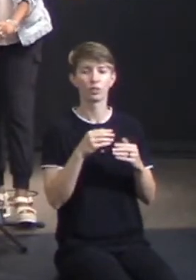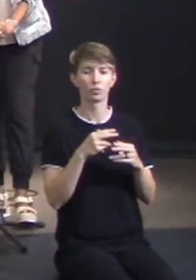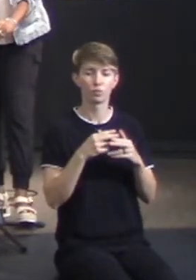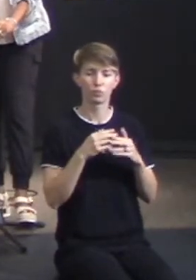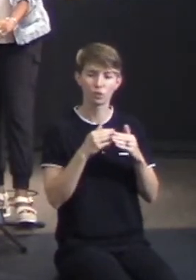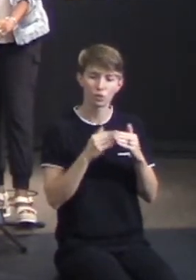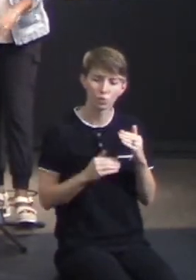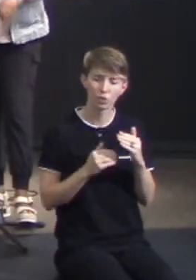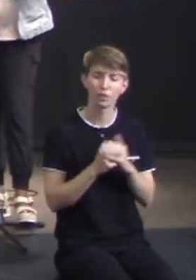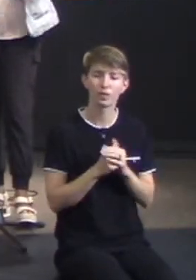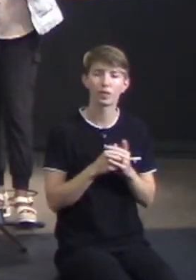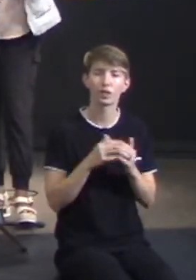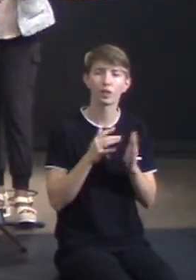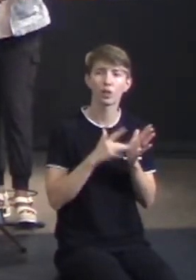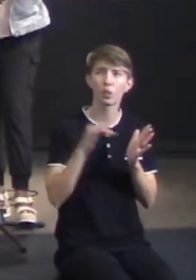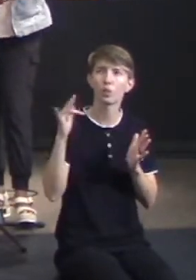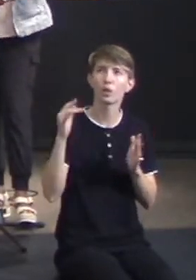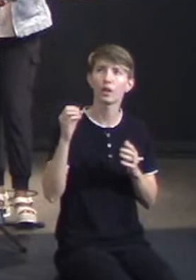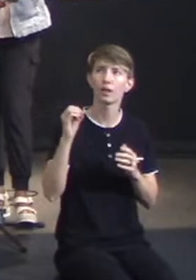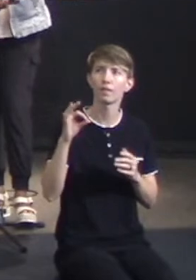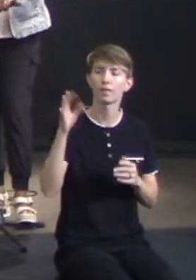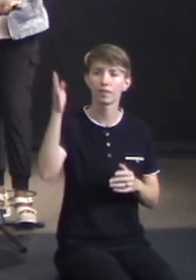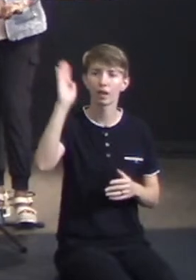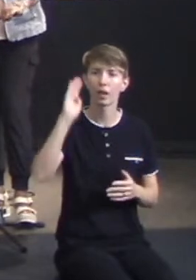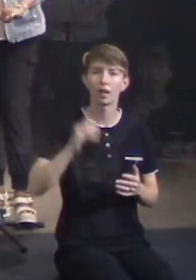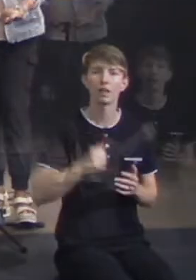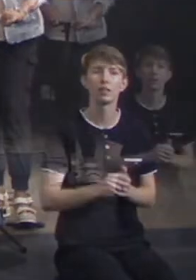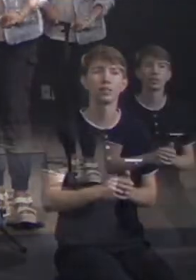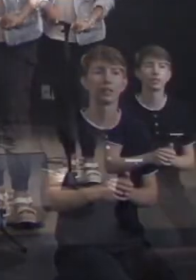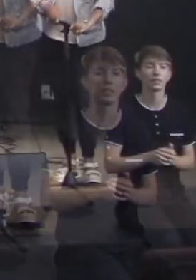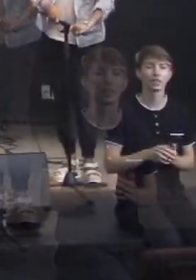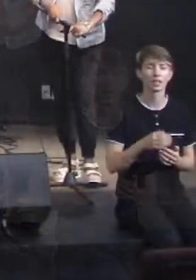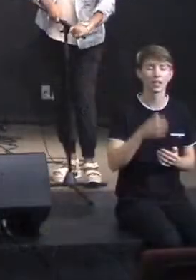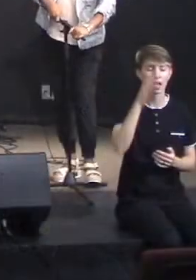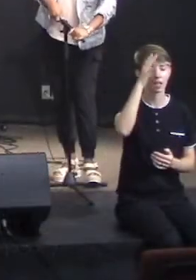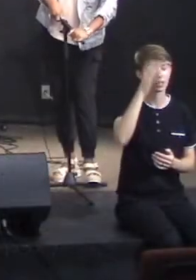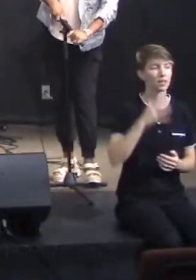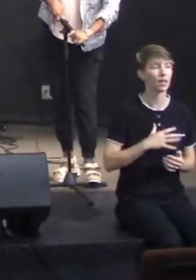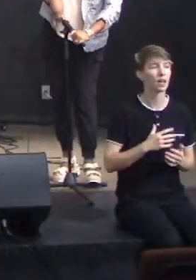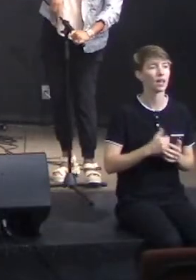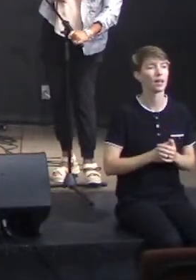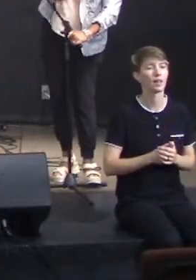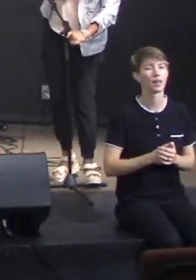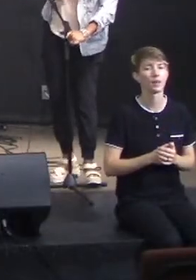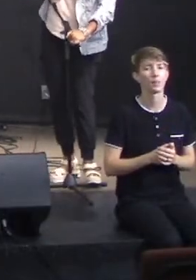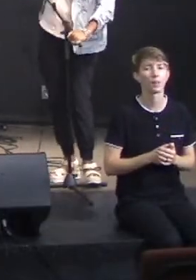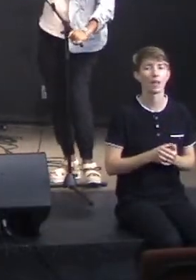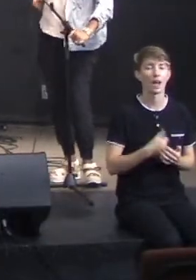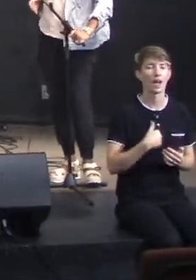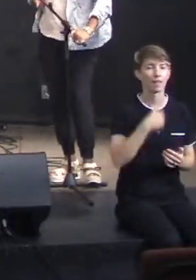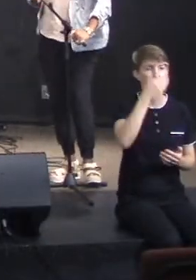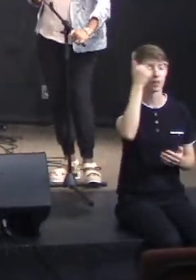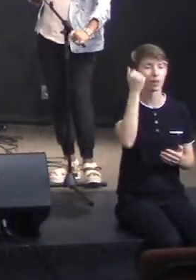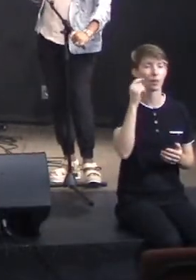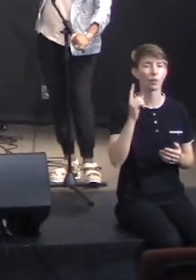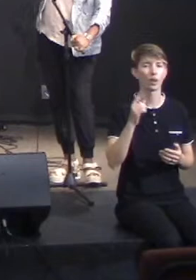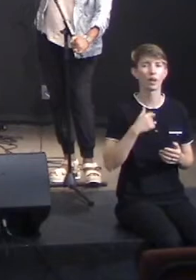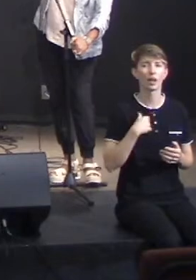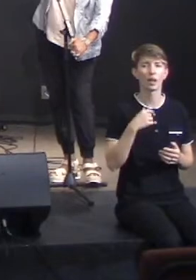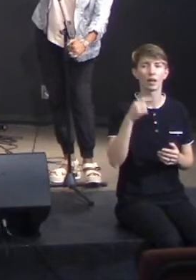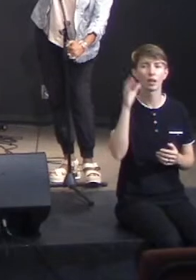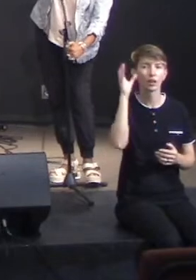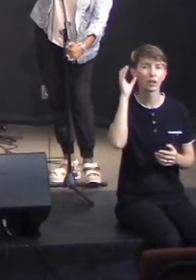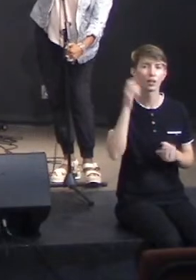story. And there was this guy, he's a great guy in town or whatever. And I forget where I heard this from, but you know, these people started